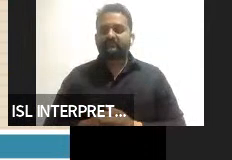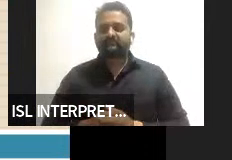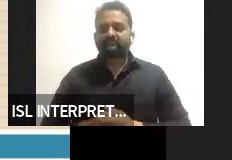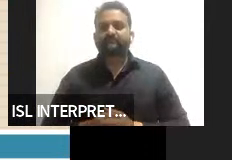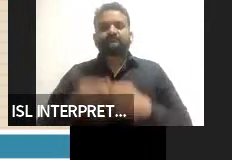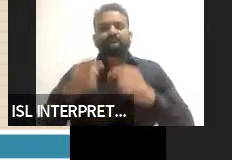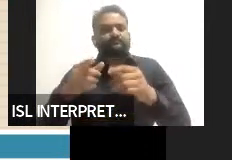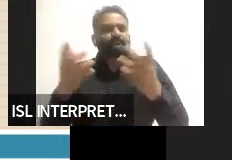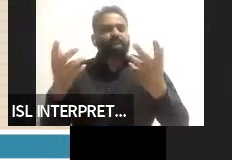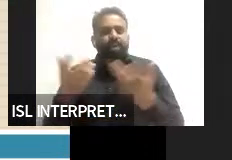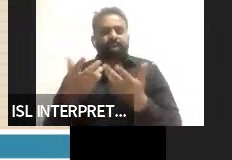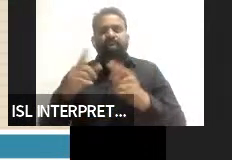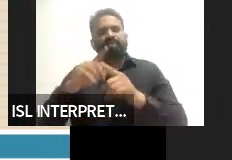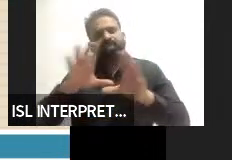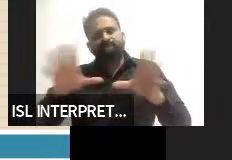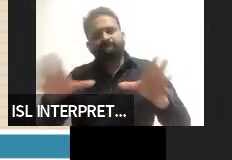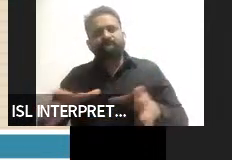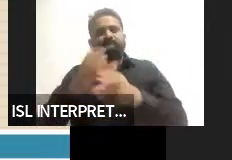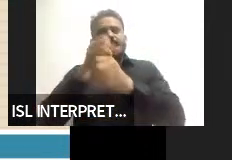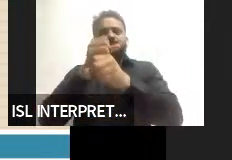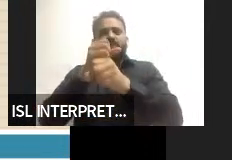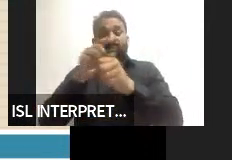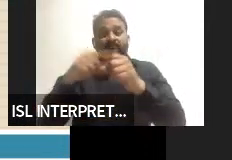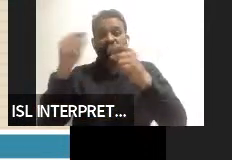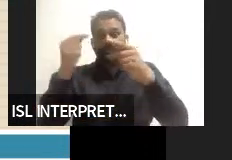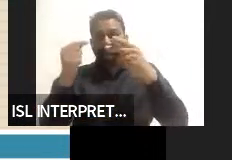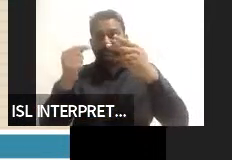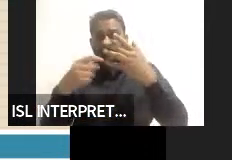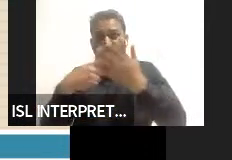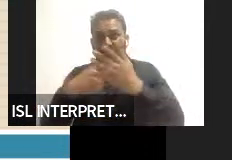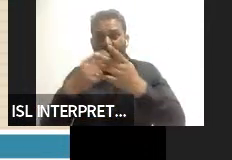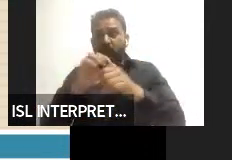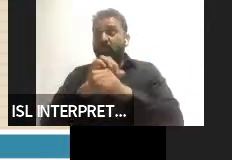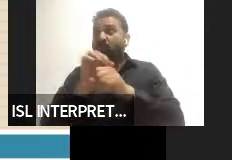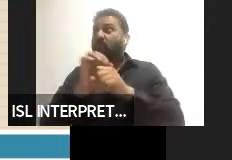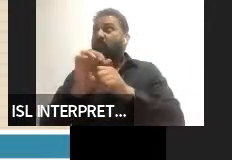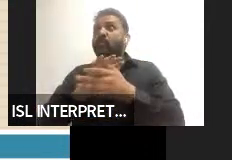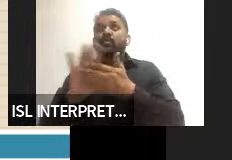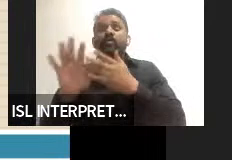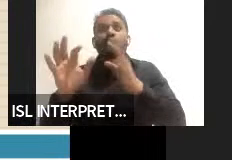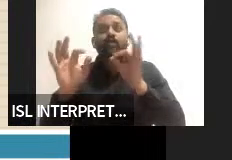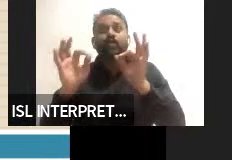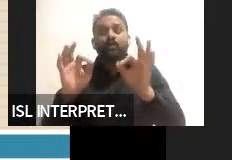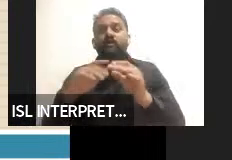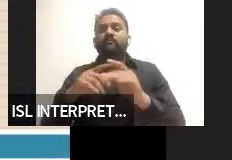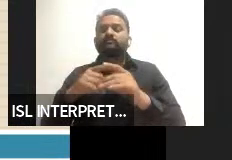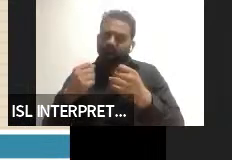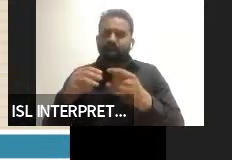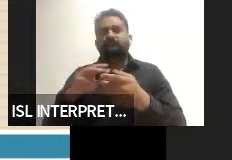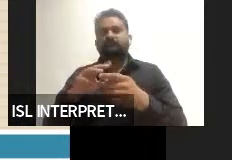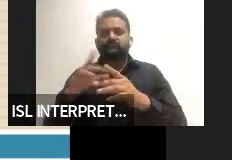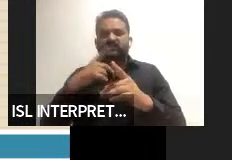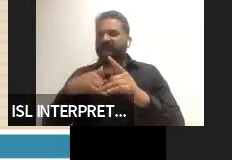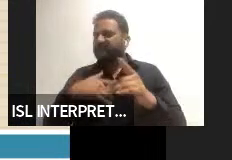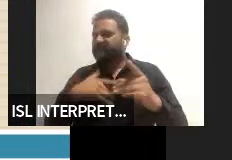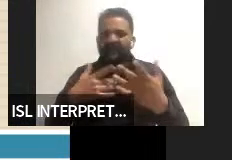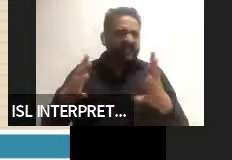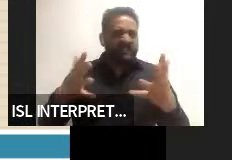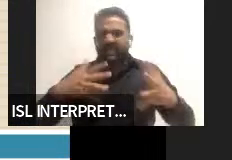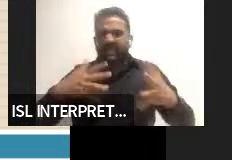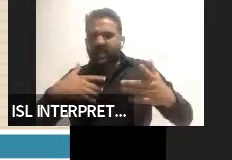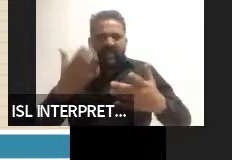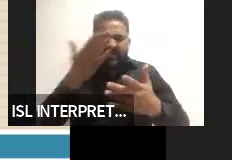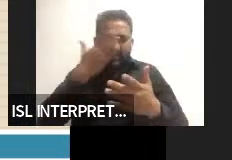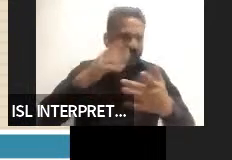how you should conclude. If you follow this, then you will enjoy it. But if you are struggling to submit it at the last moment